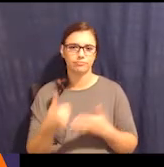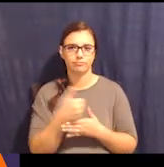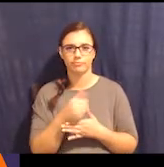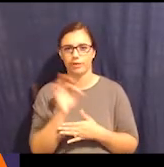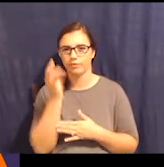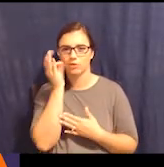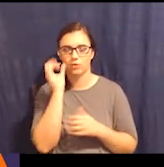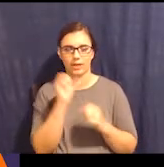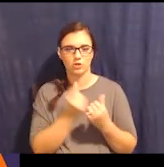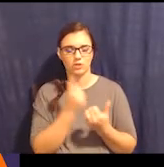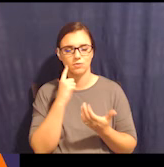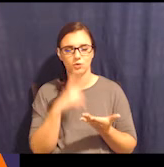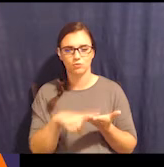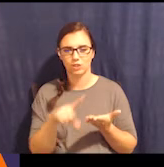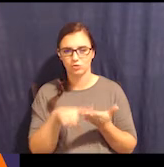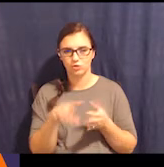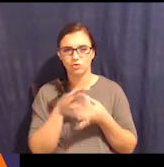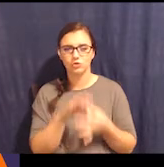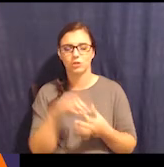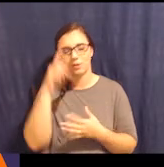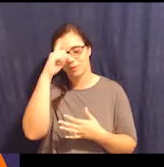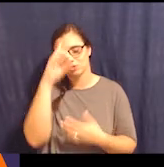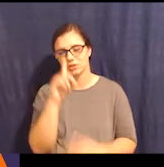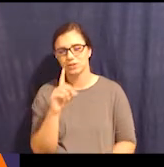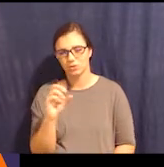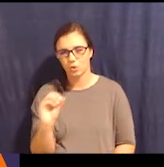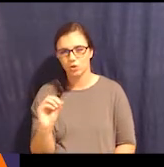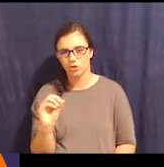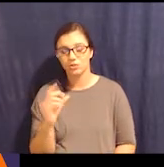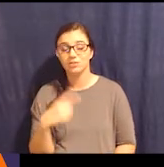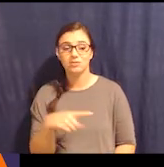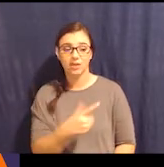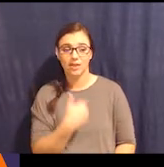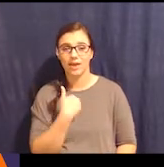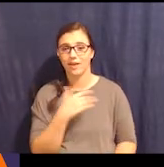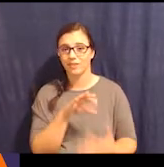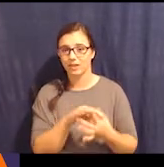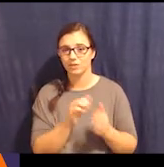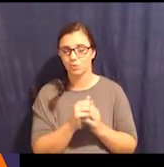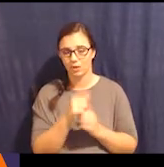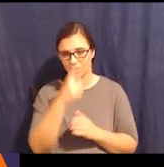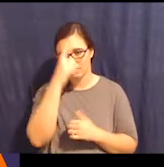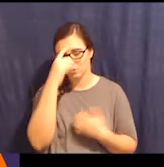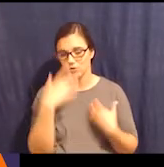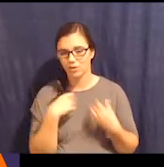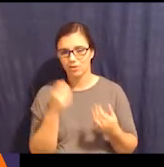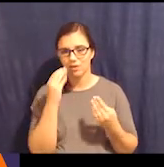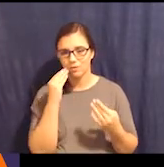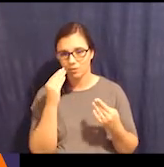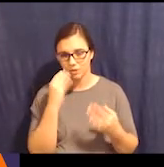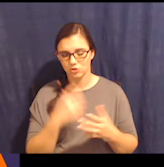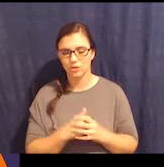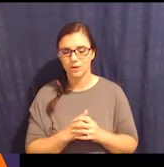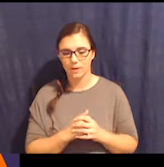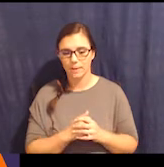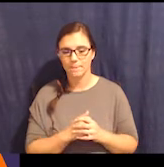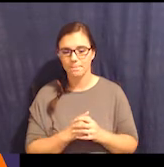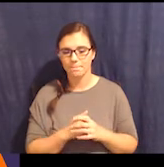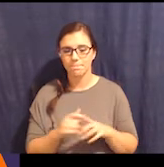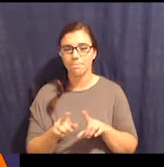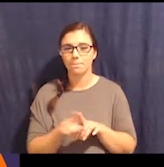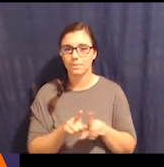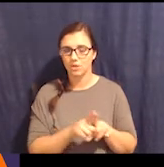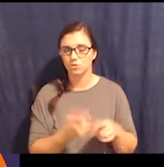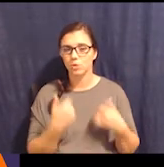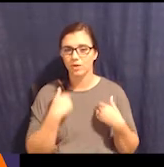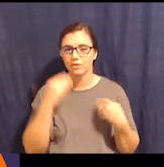and they have links to mental health information as well as information about their research. And